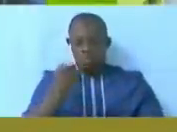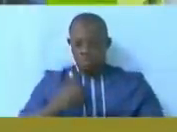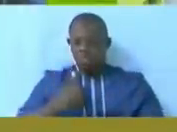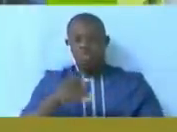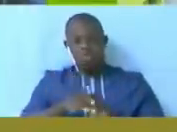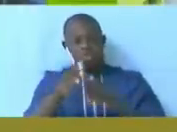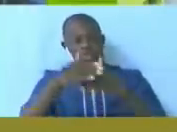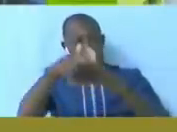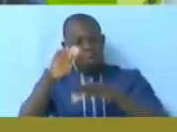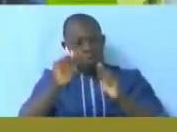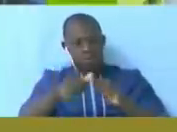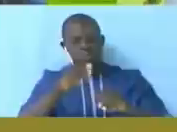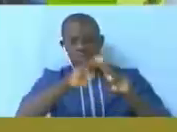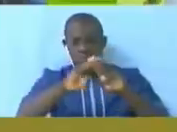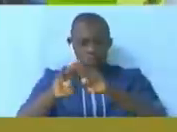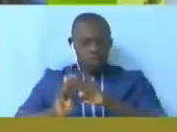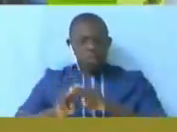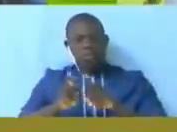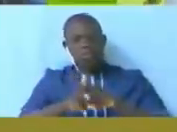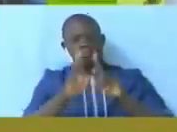Can you